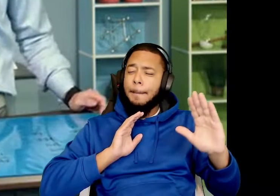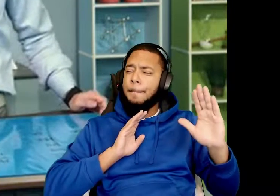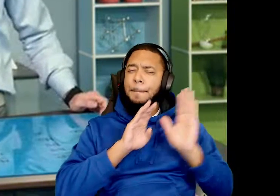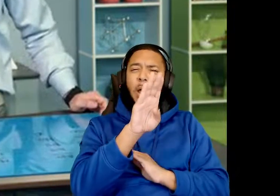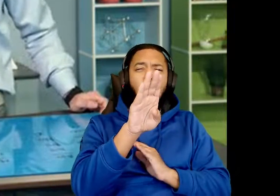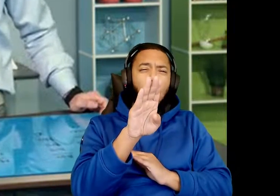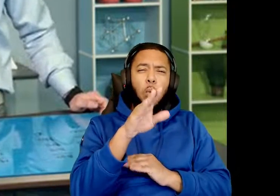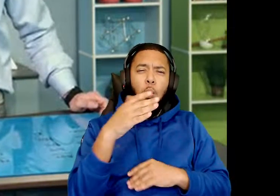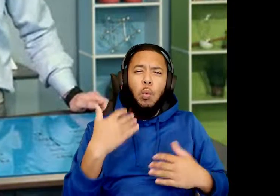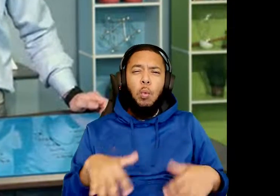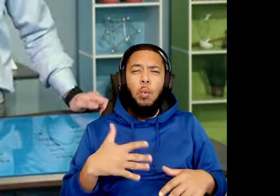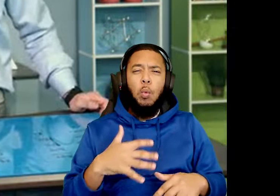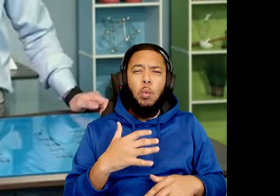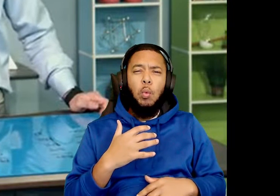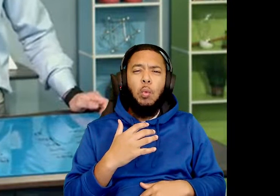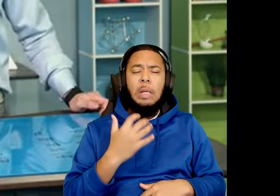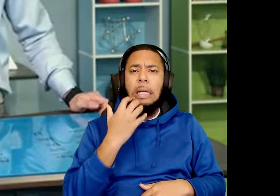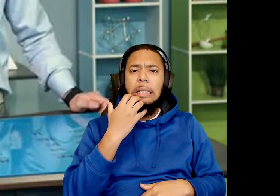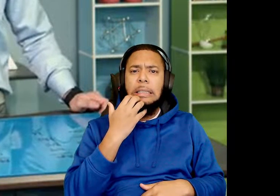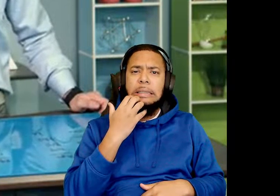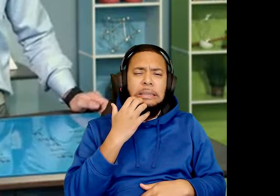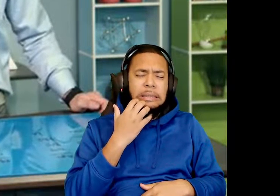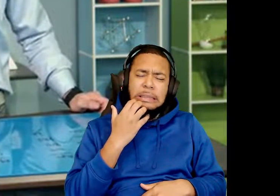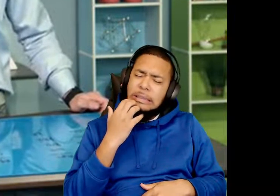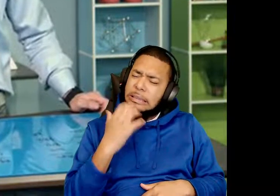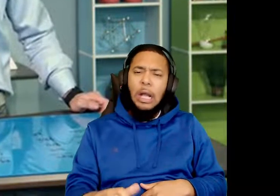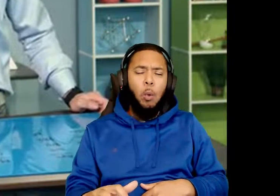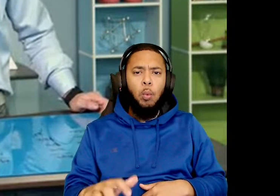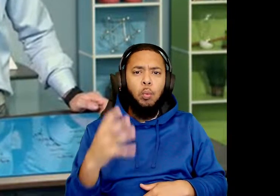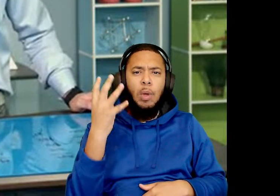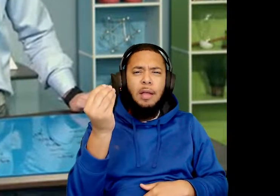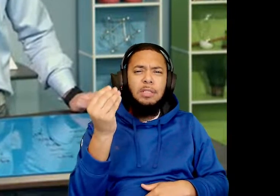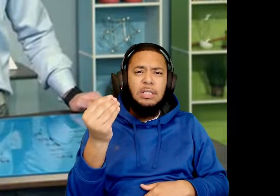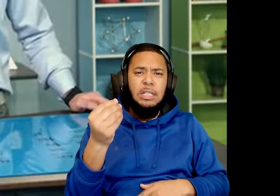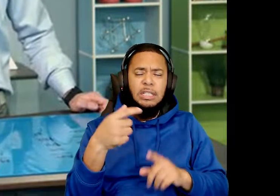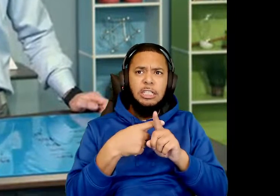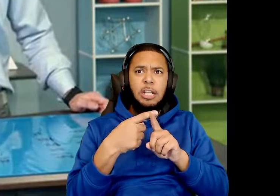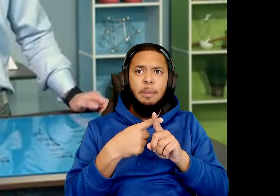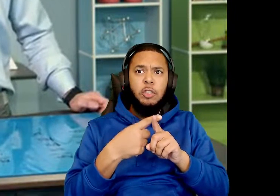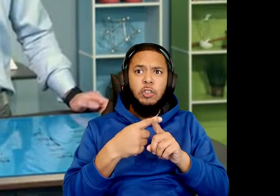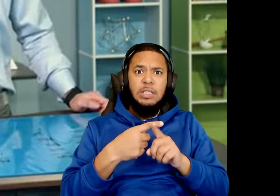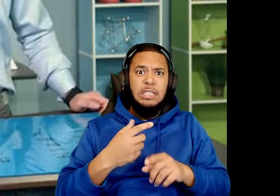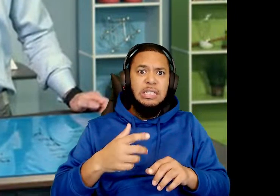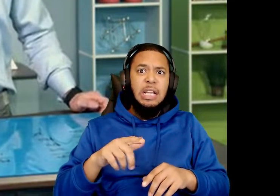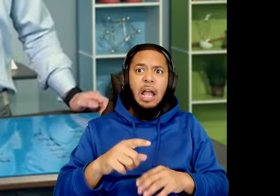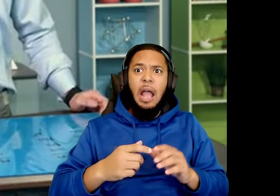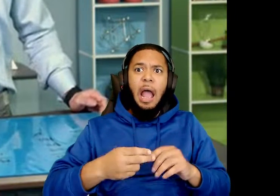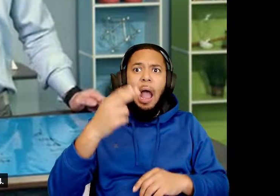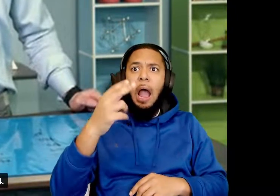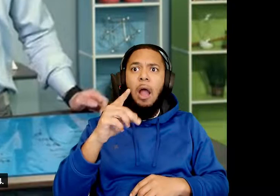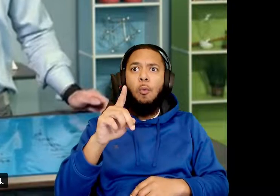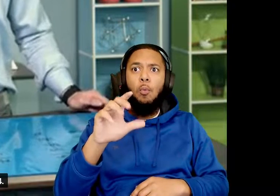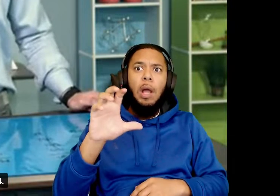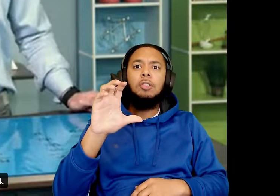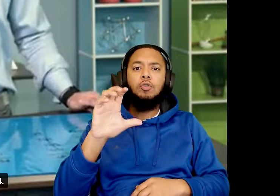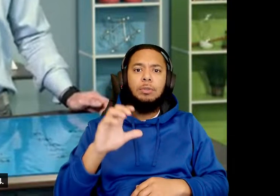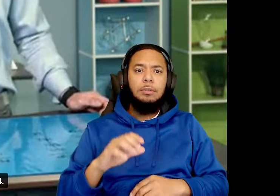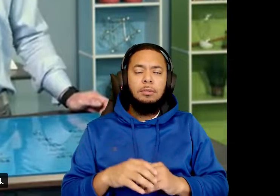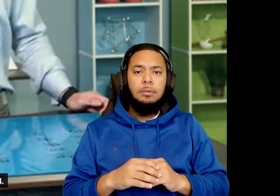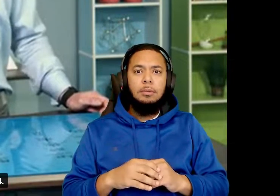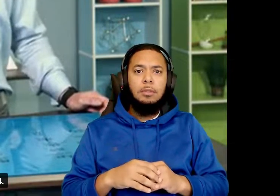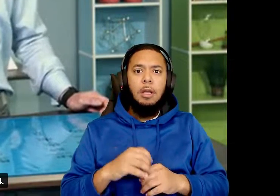had an unexpected heat wave. Temperatures in the high triple digits. Make sure to keep your